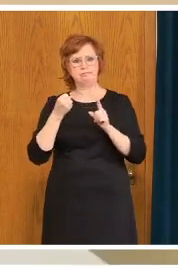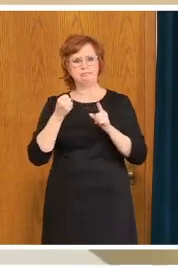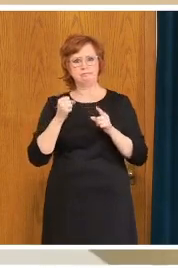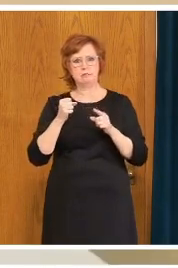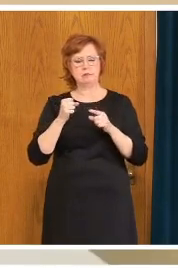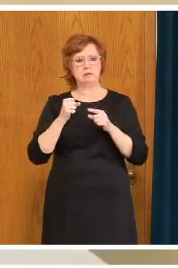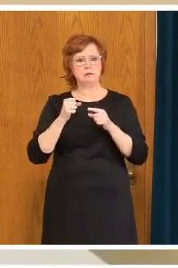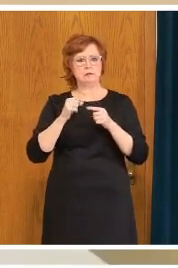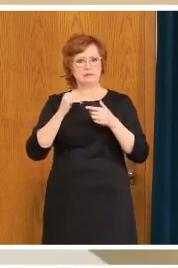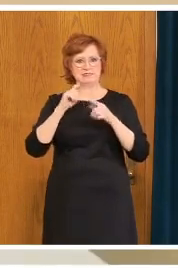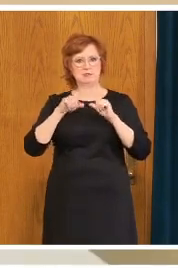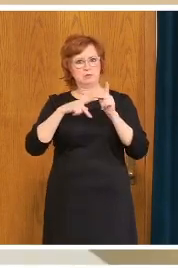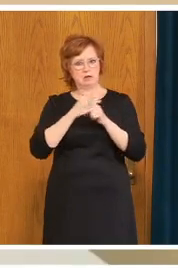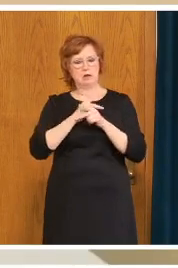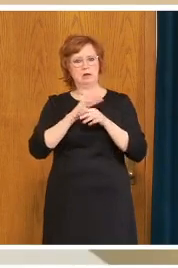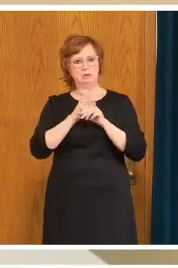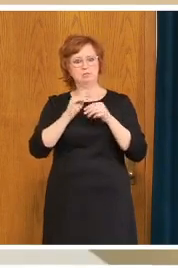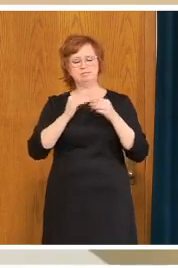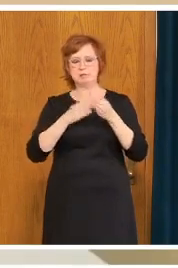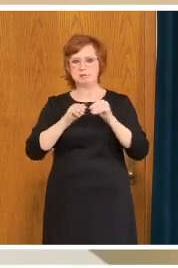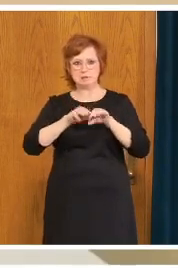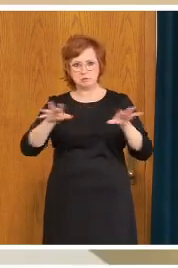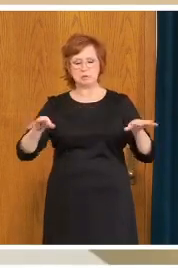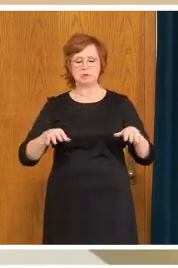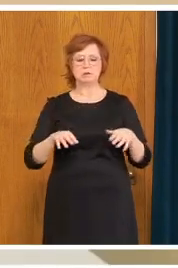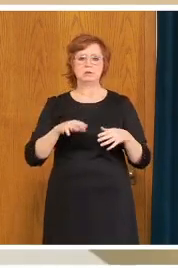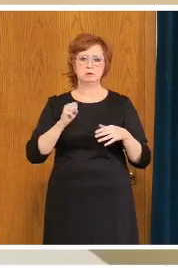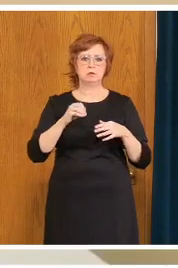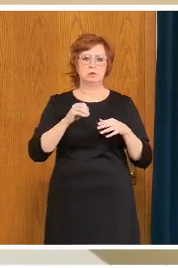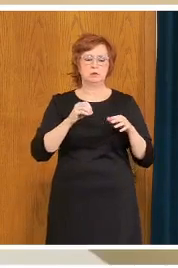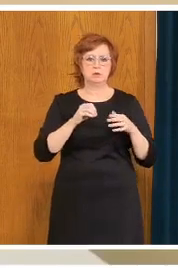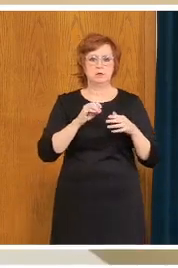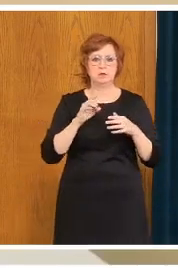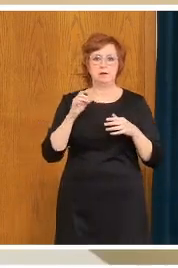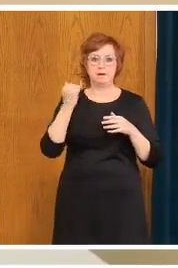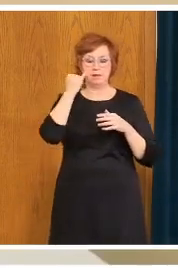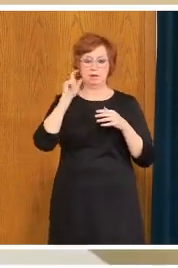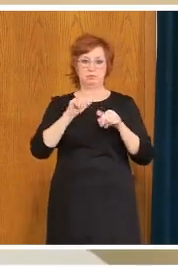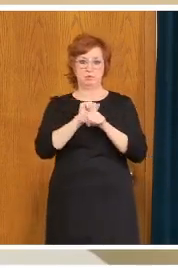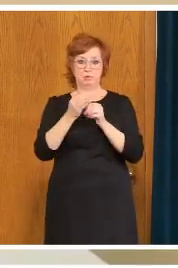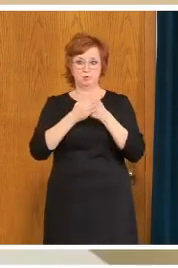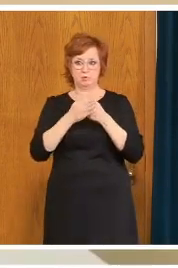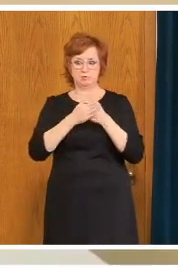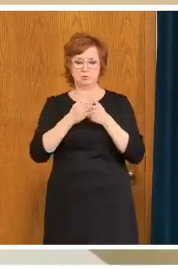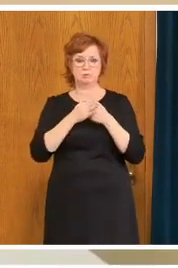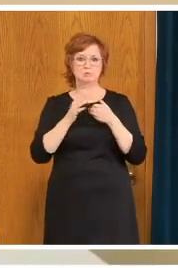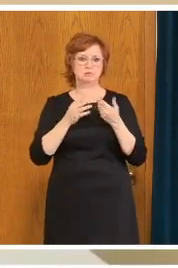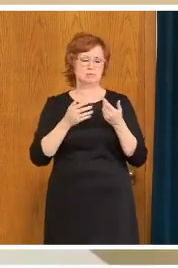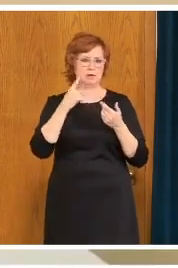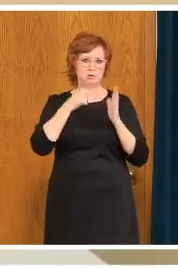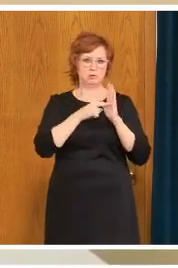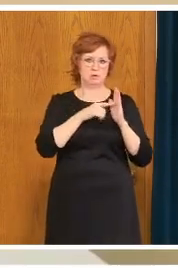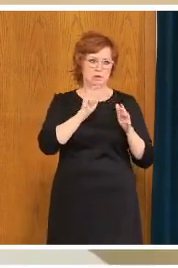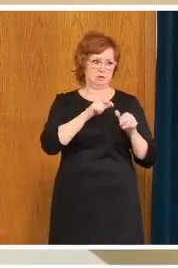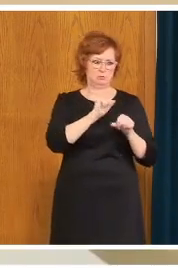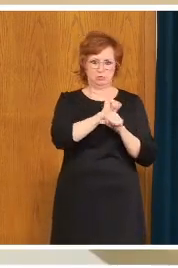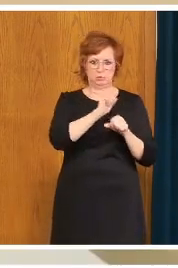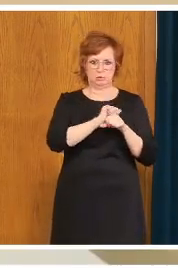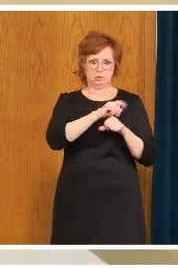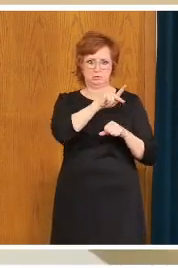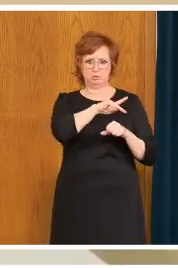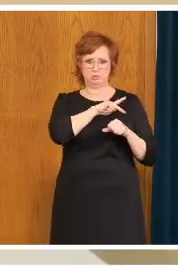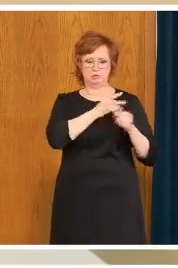and face shield when you can't work when you have to be closer than 2 meters, for example, in personal care services. At all other times,